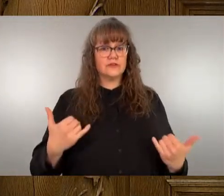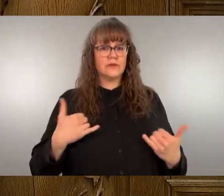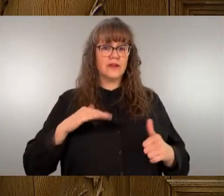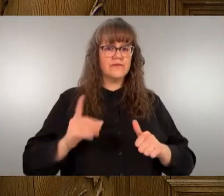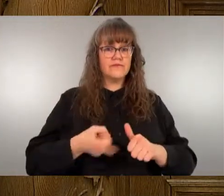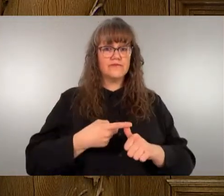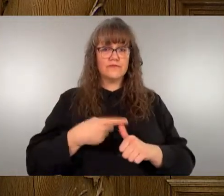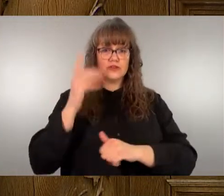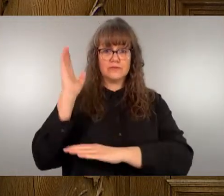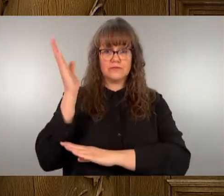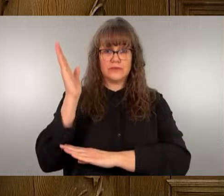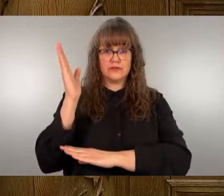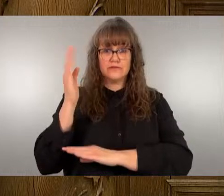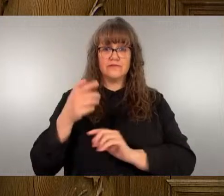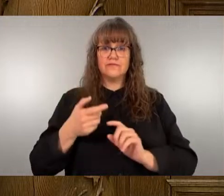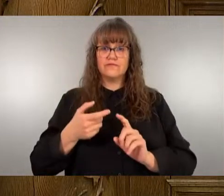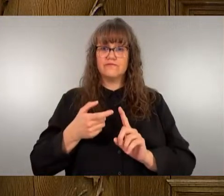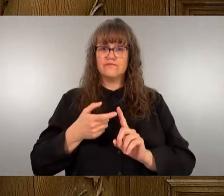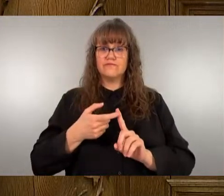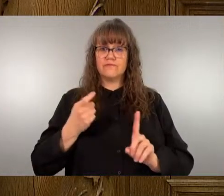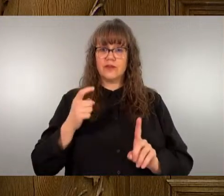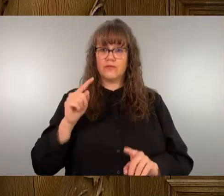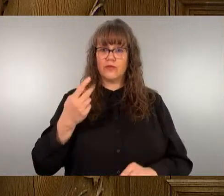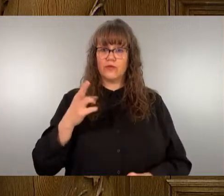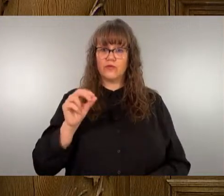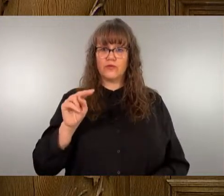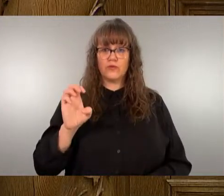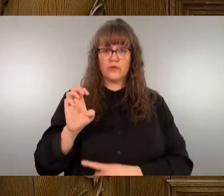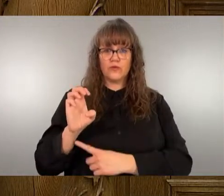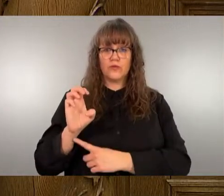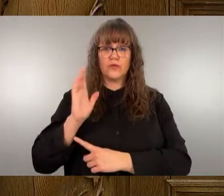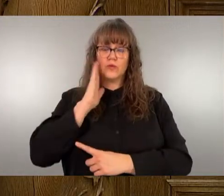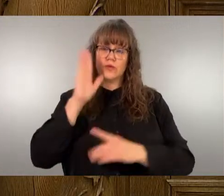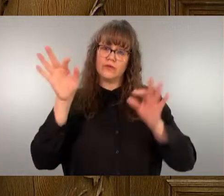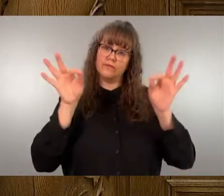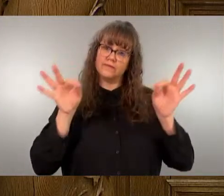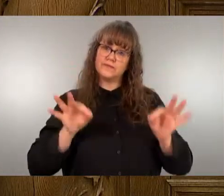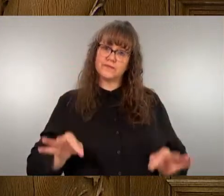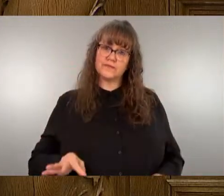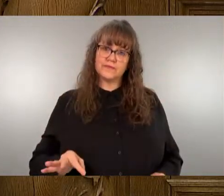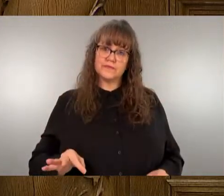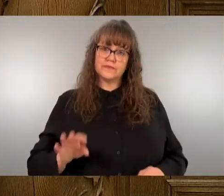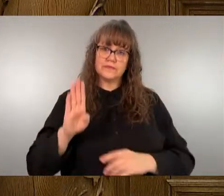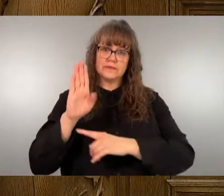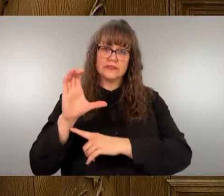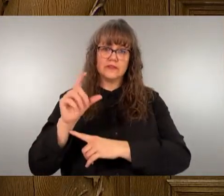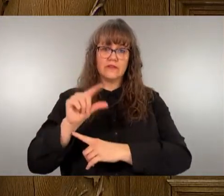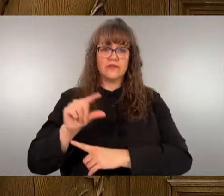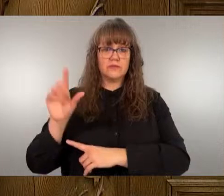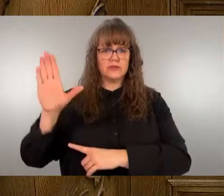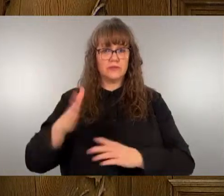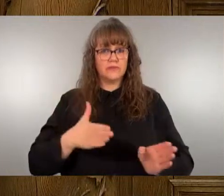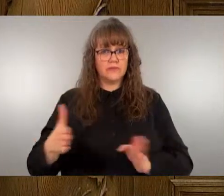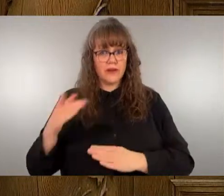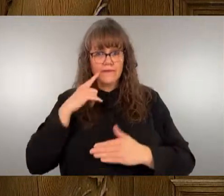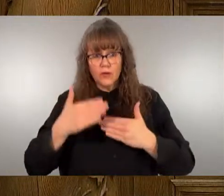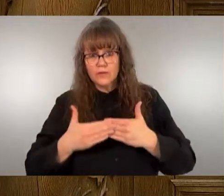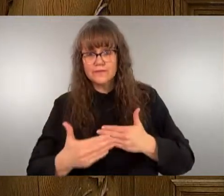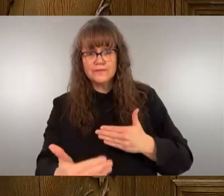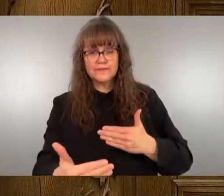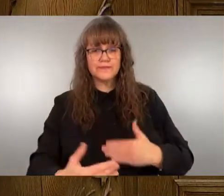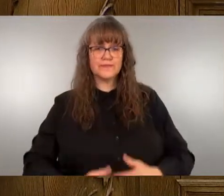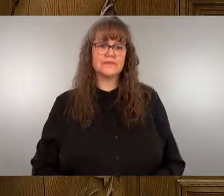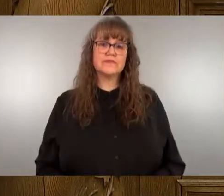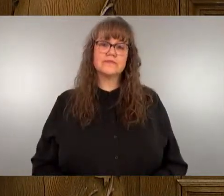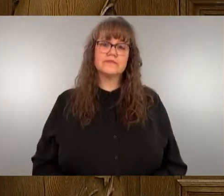to defend British Columbians in uncertain times. A plan to make sure people here can thrive, no matter what the world